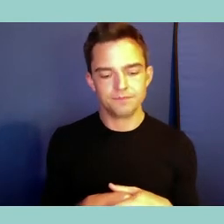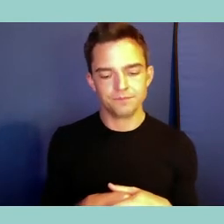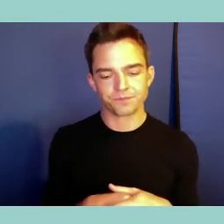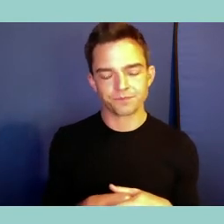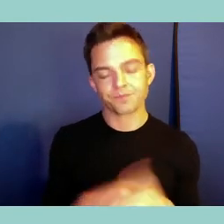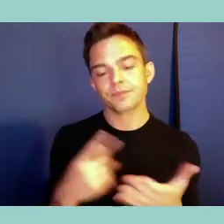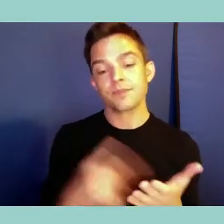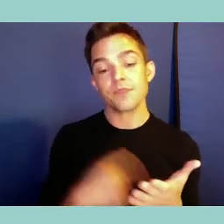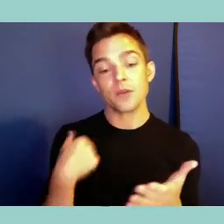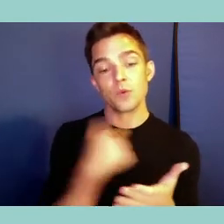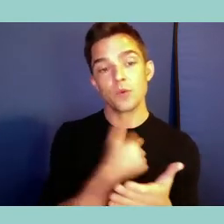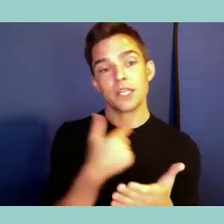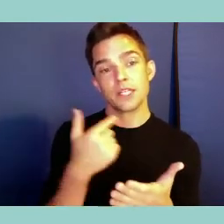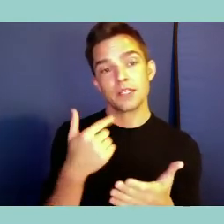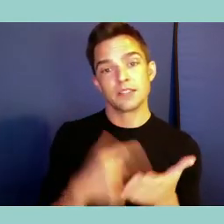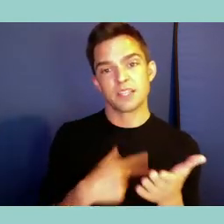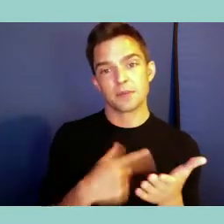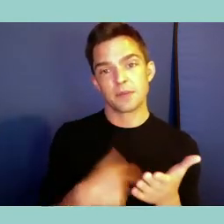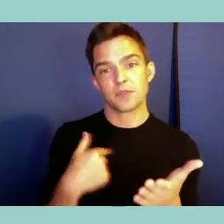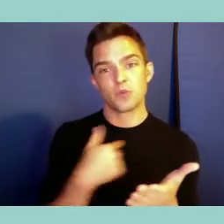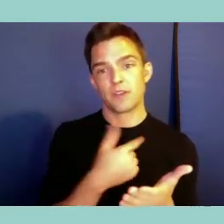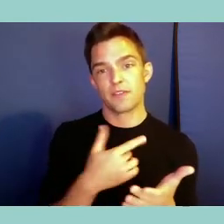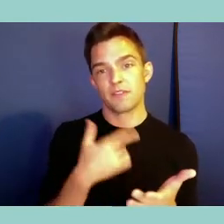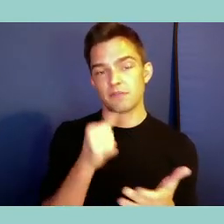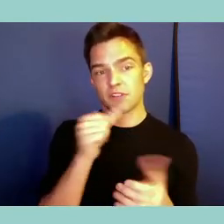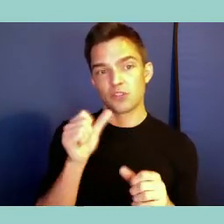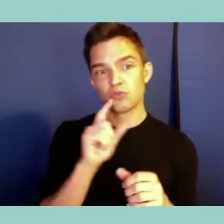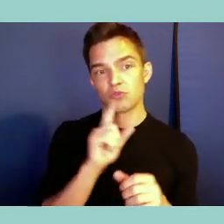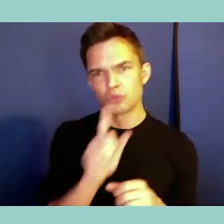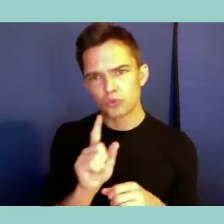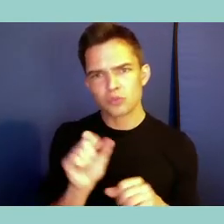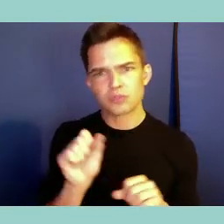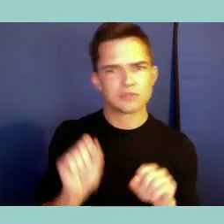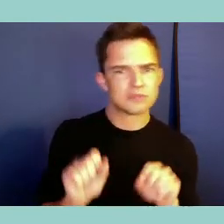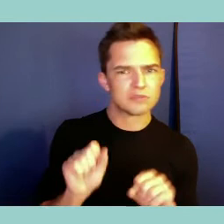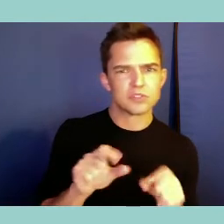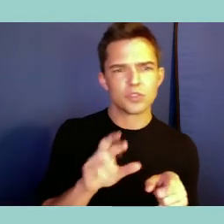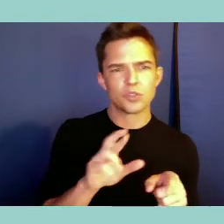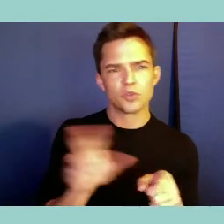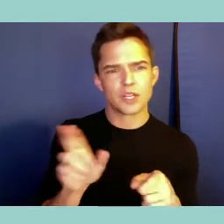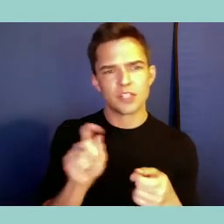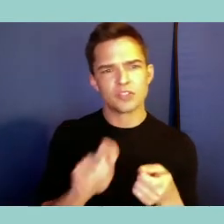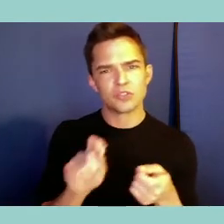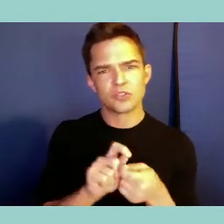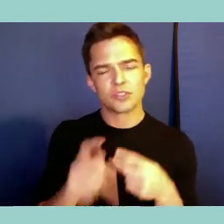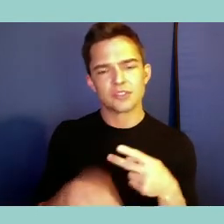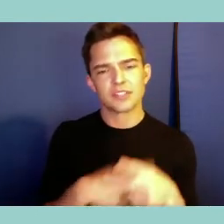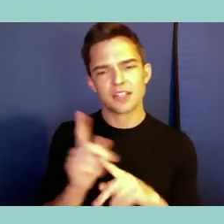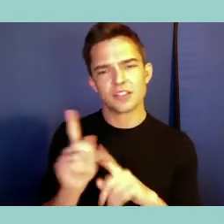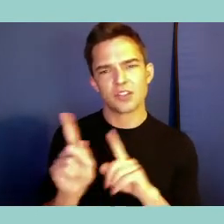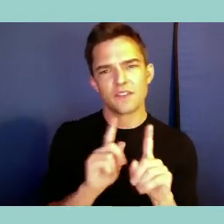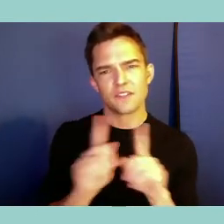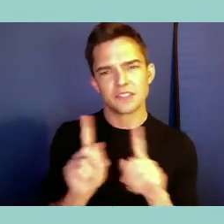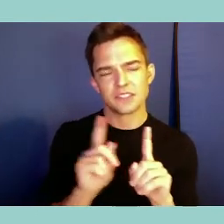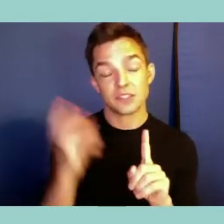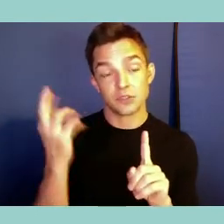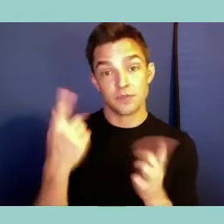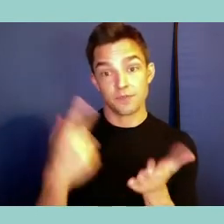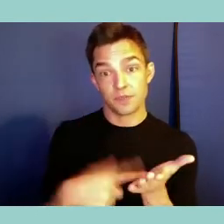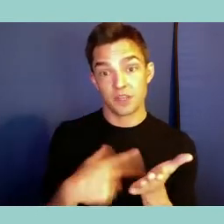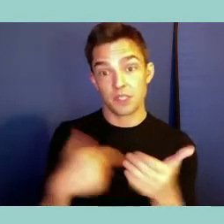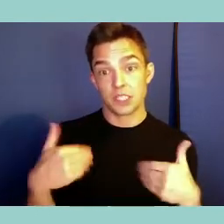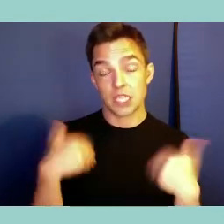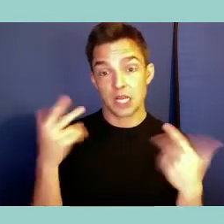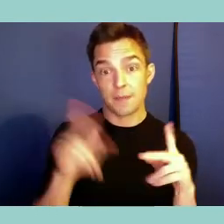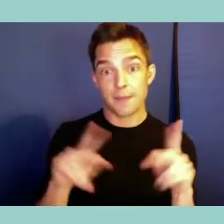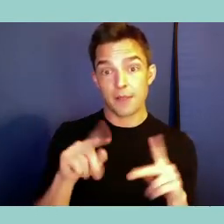Now, sometimes we adults might feel unsure about whether you're ready for certain conversations, because